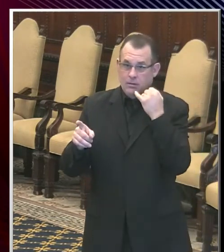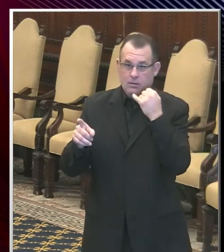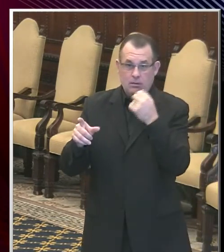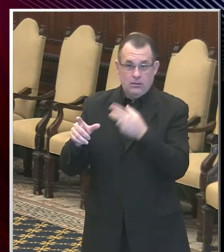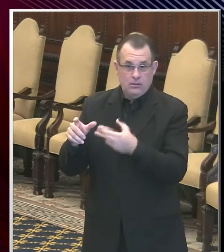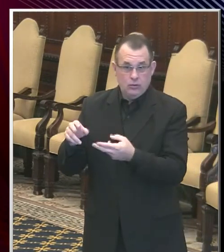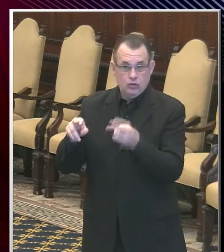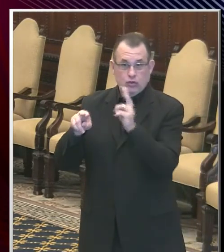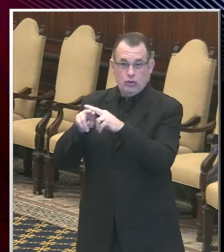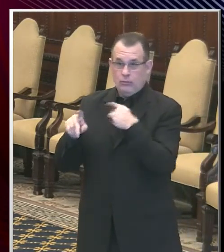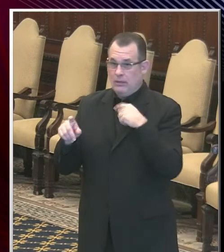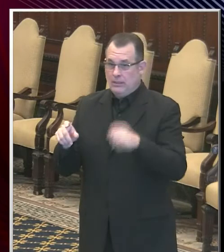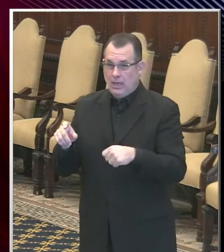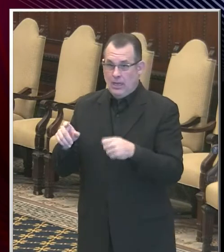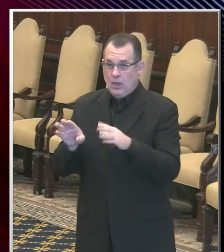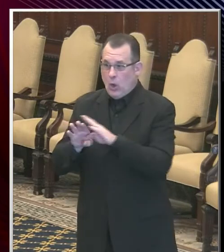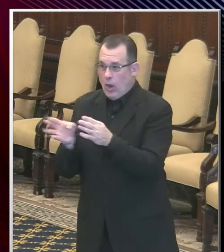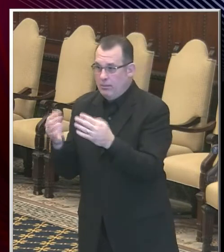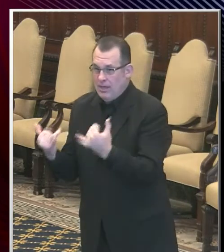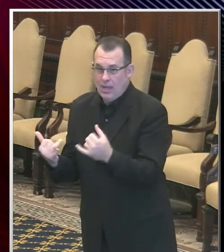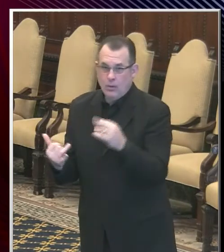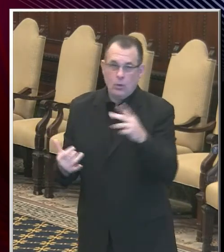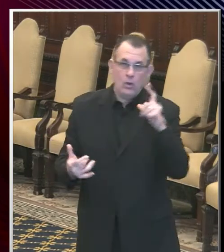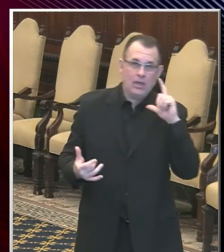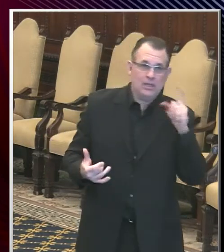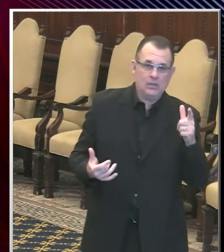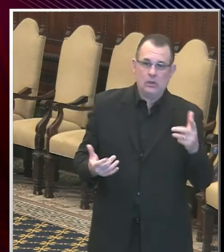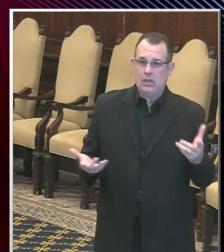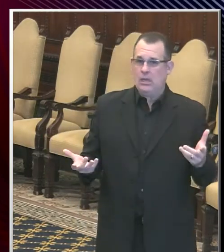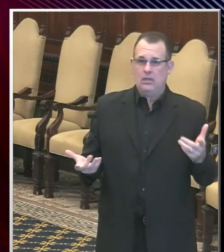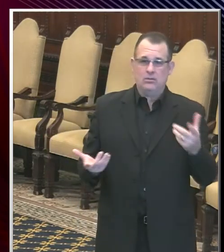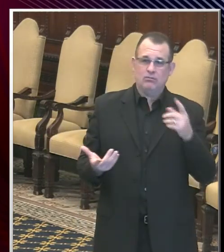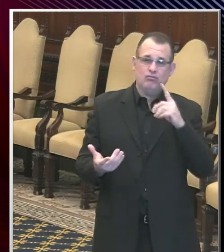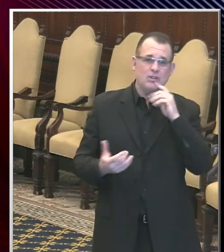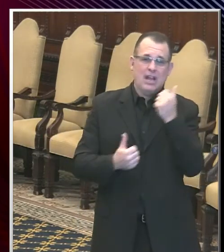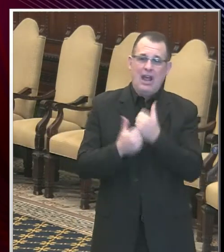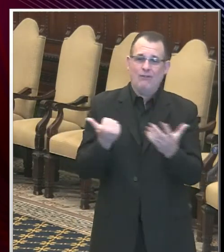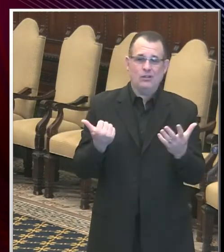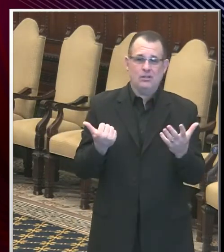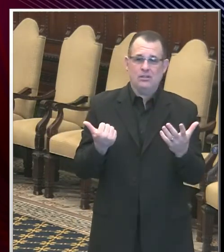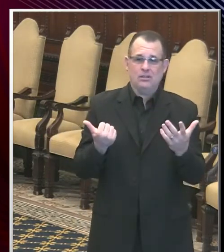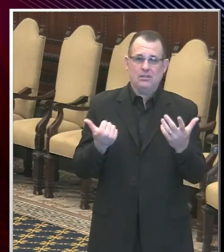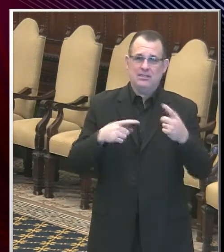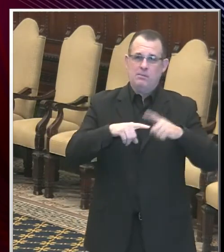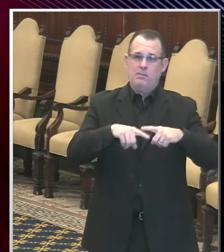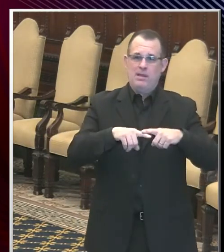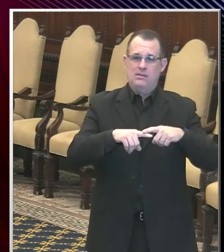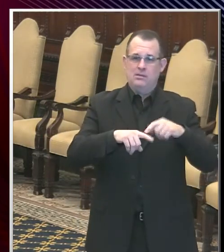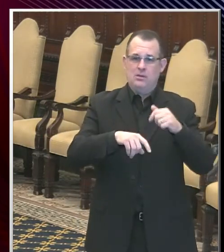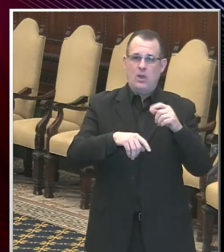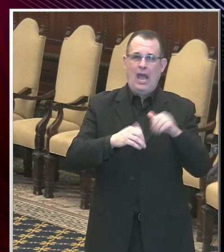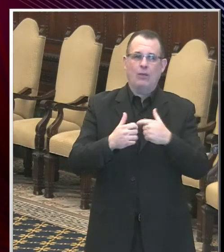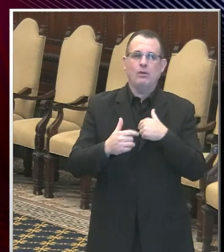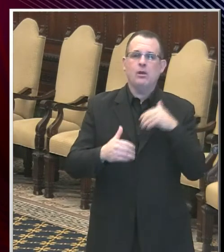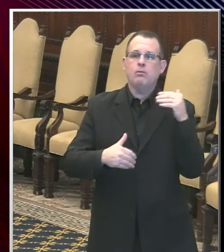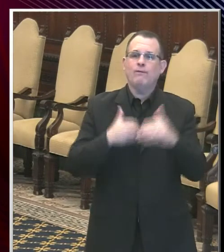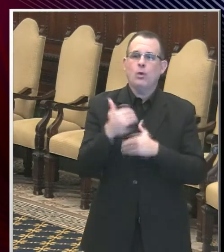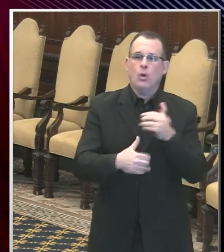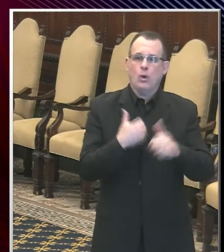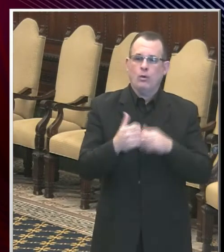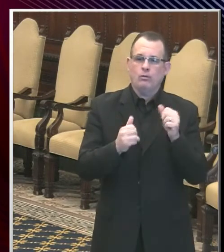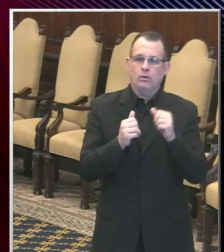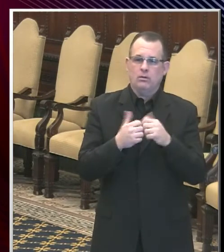open sooner or later. Those kinds of things are all variable, and as we move forward, we'll get a clearer picture of where we